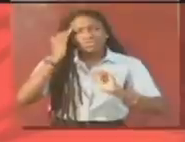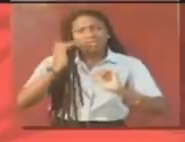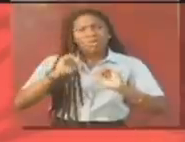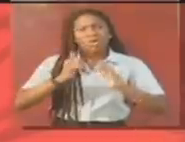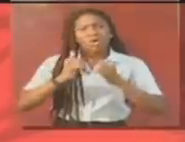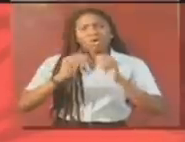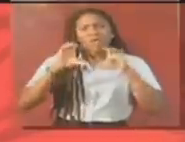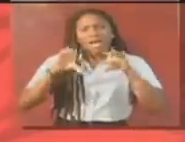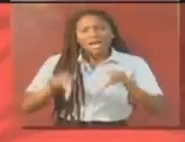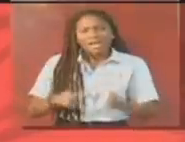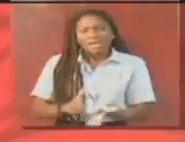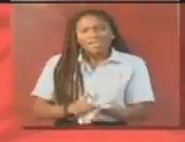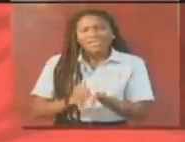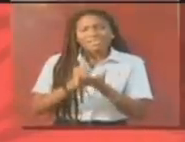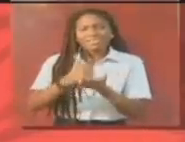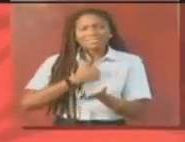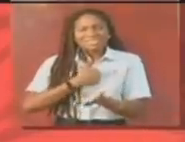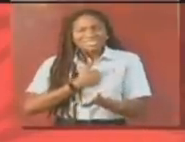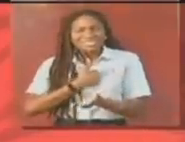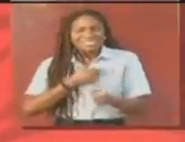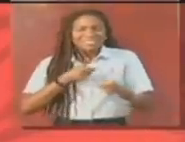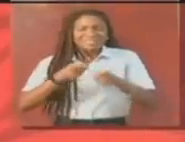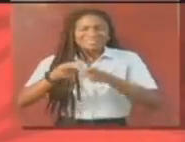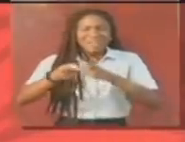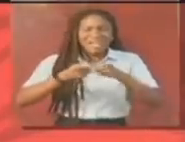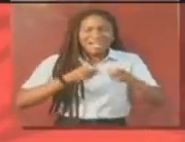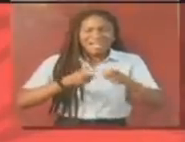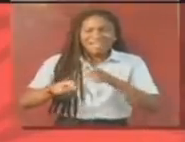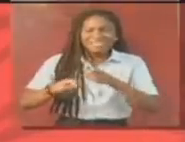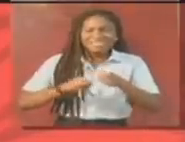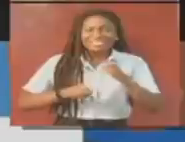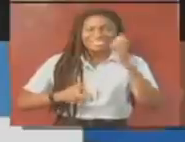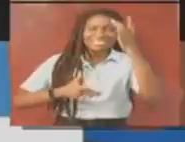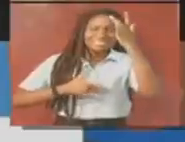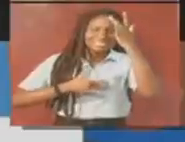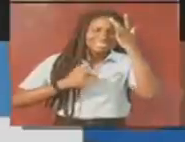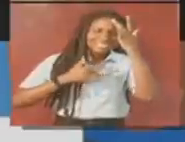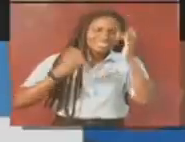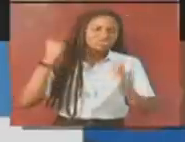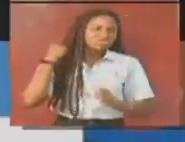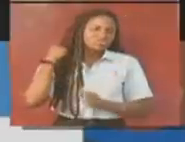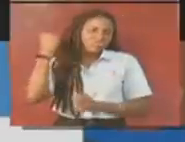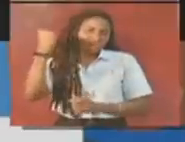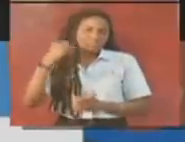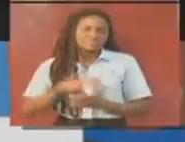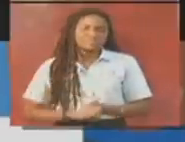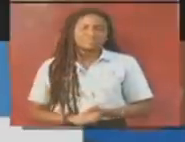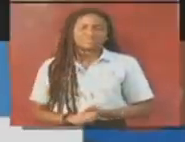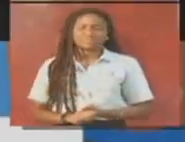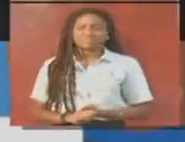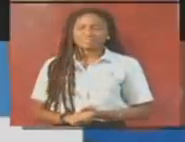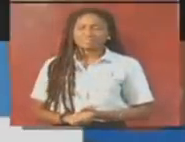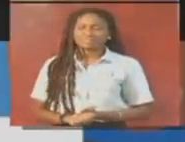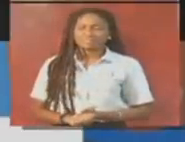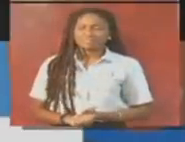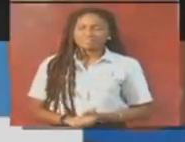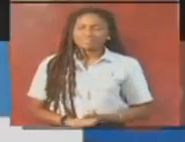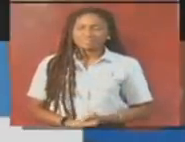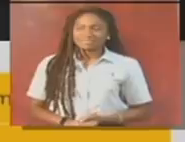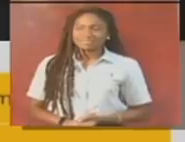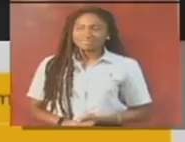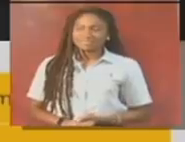cope effectively to see it through. May I have the first slide, please? And the second as well.